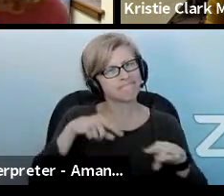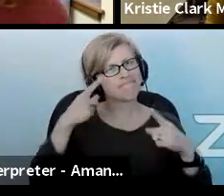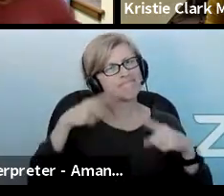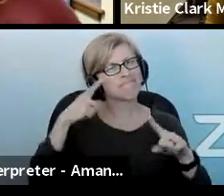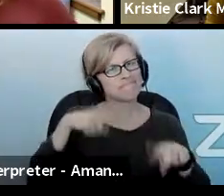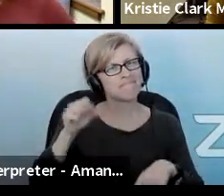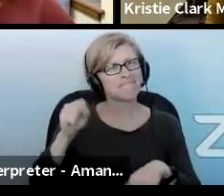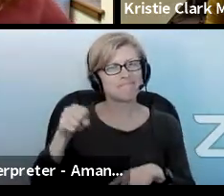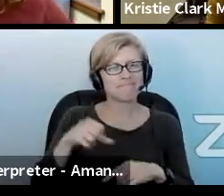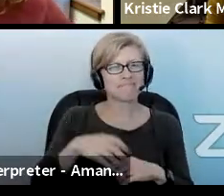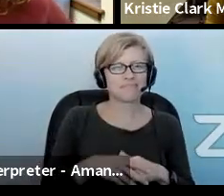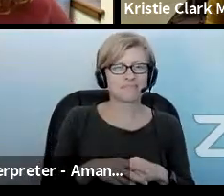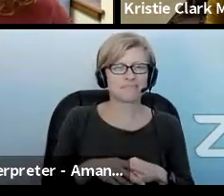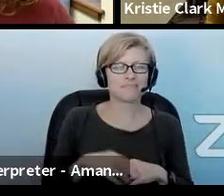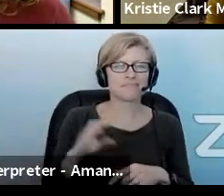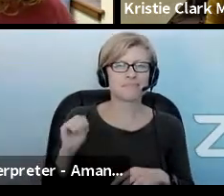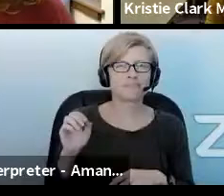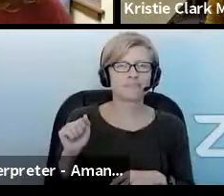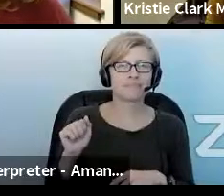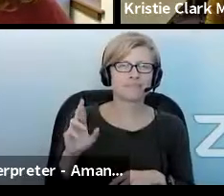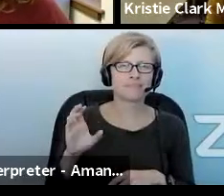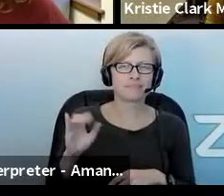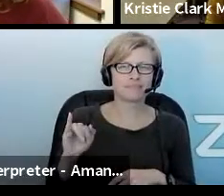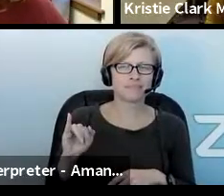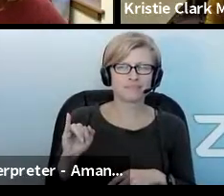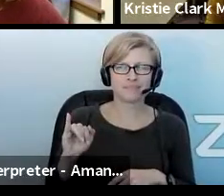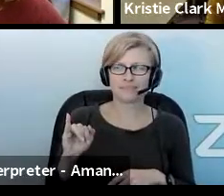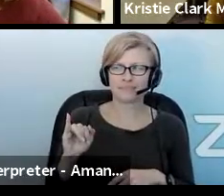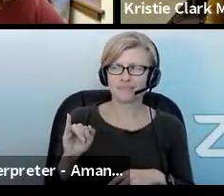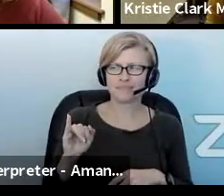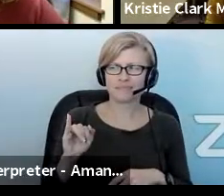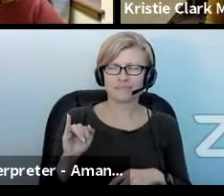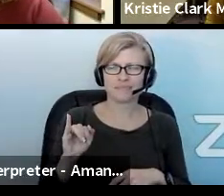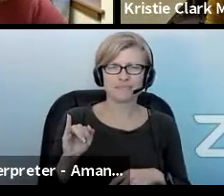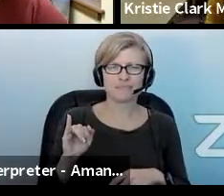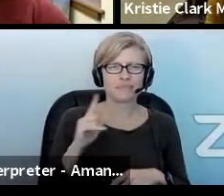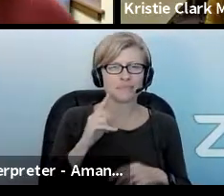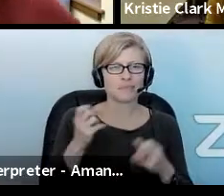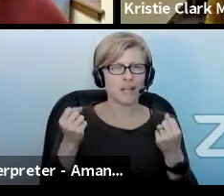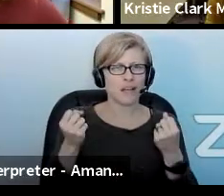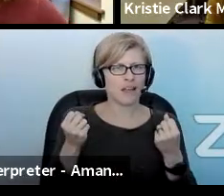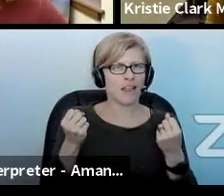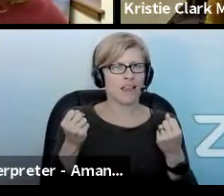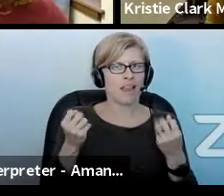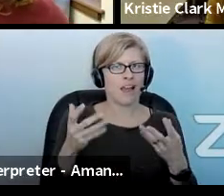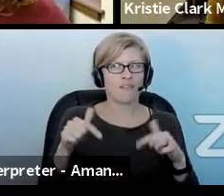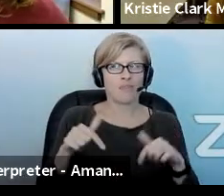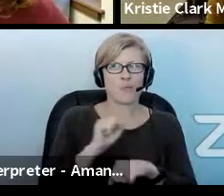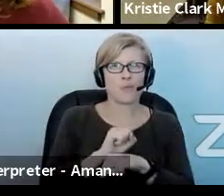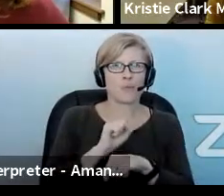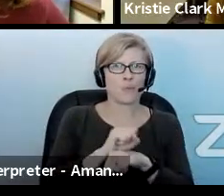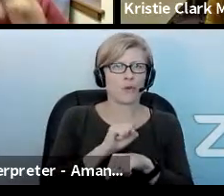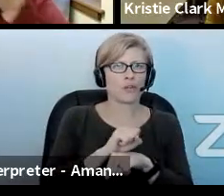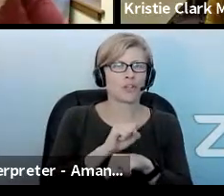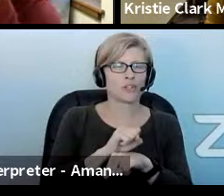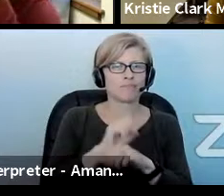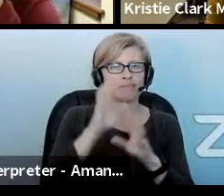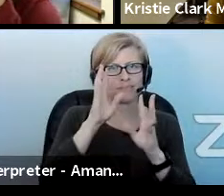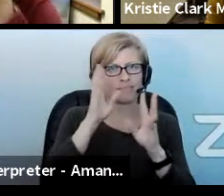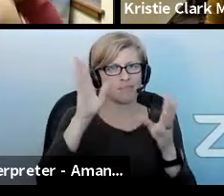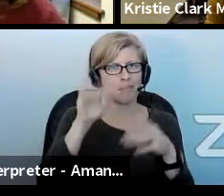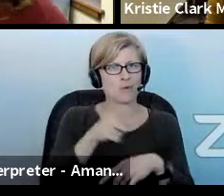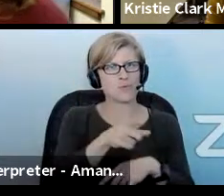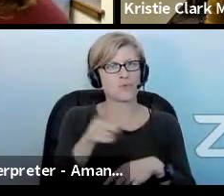Well, Farah, I wonder, given that so much of this work was sort of hatched by you and